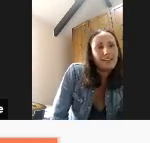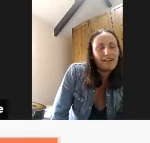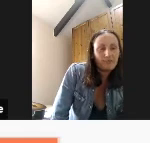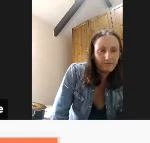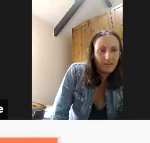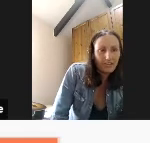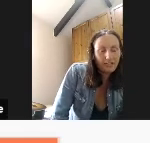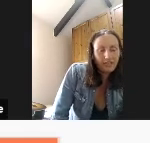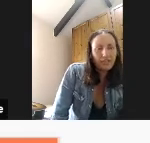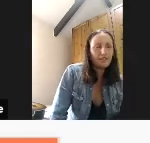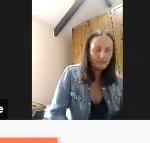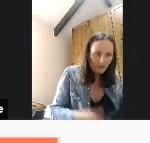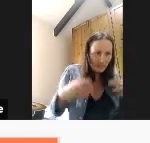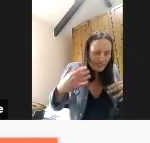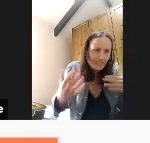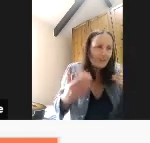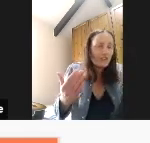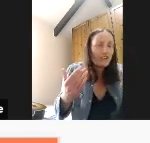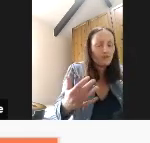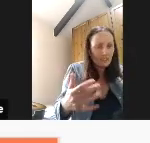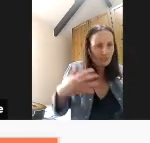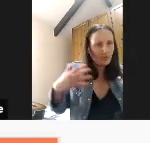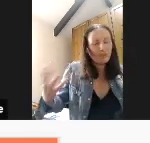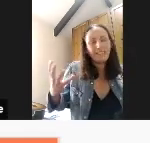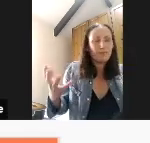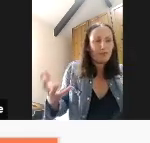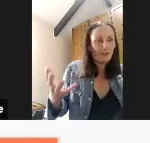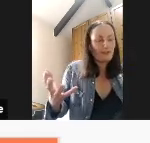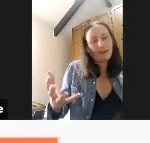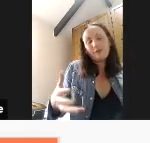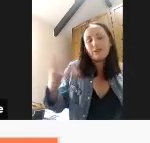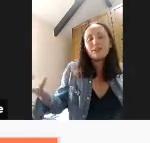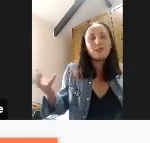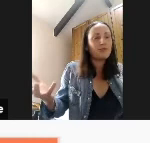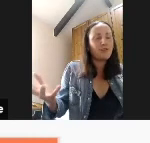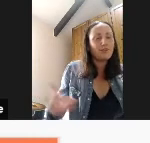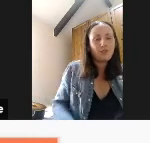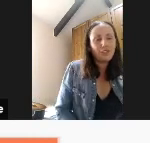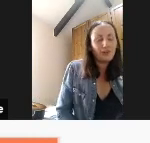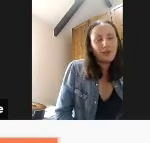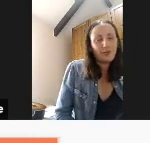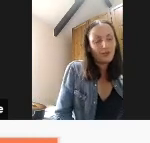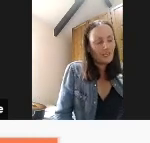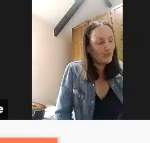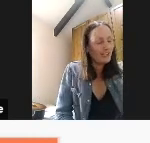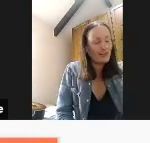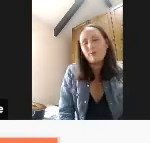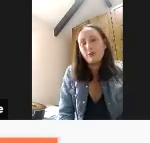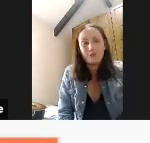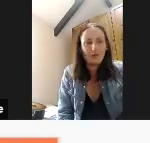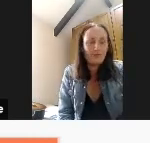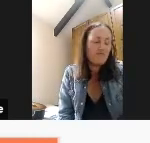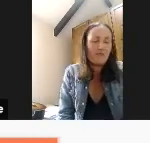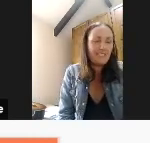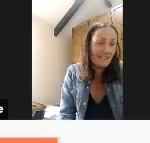we kind of started the journey of trying to build a collaborative software and found that there was a group in Australia called the Open Food Network who were